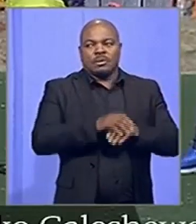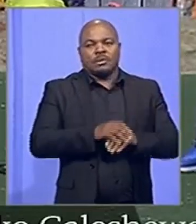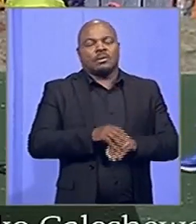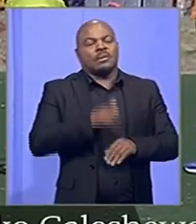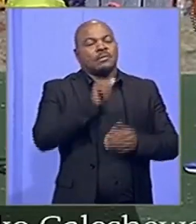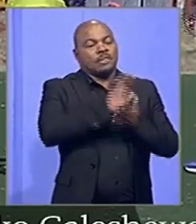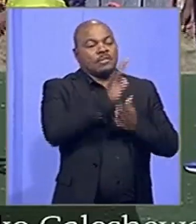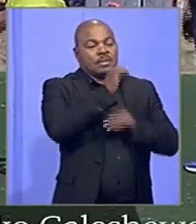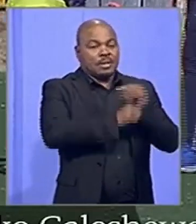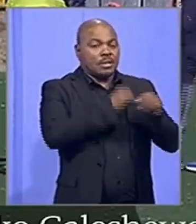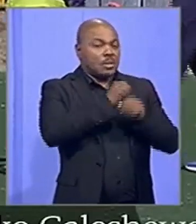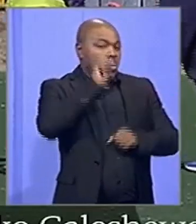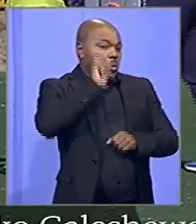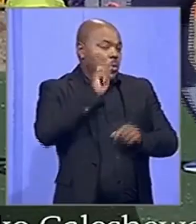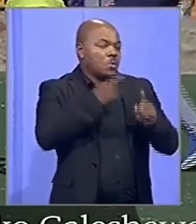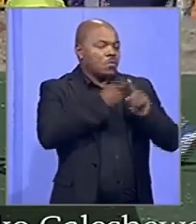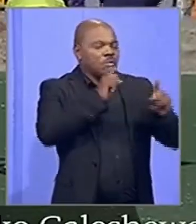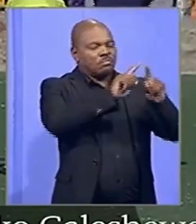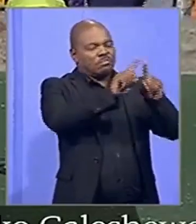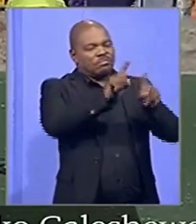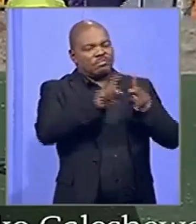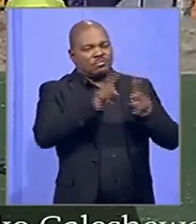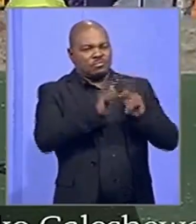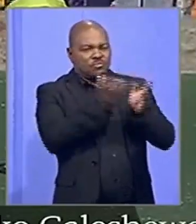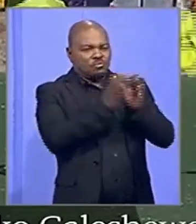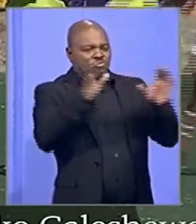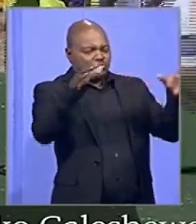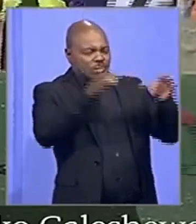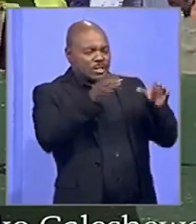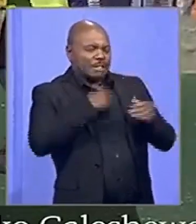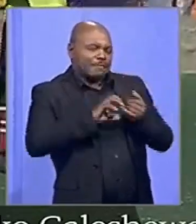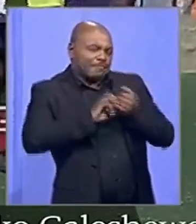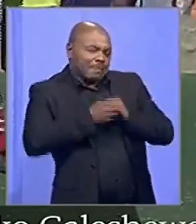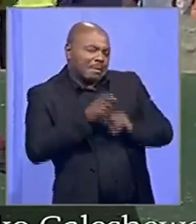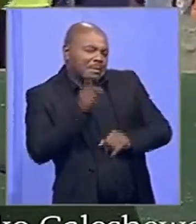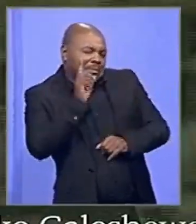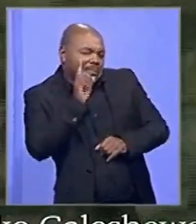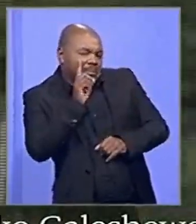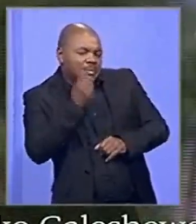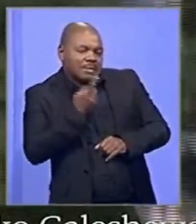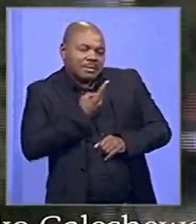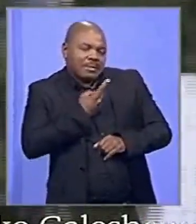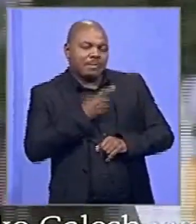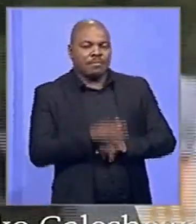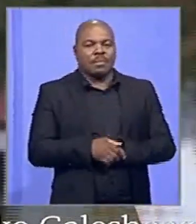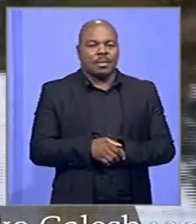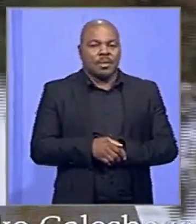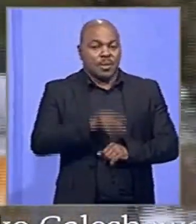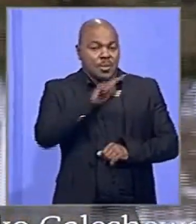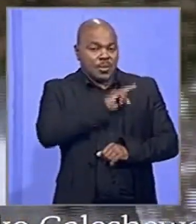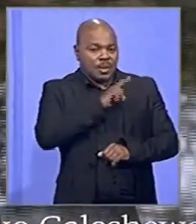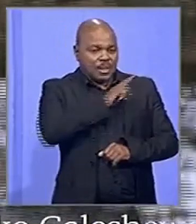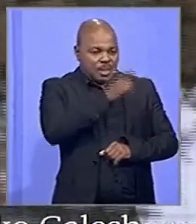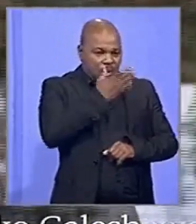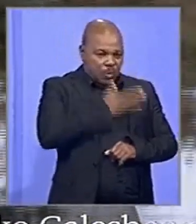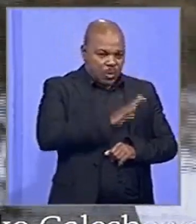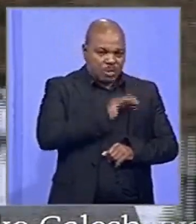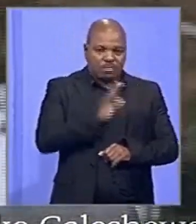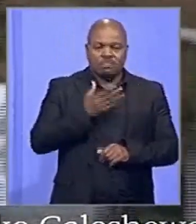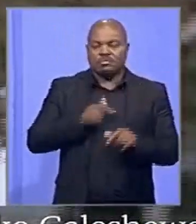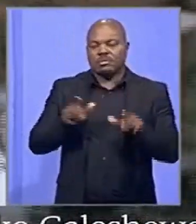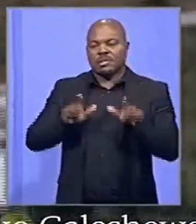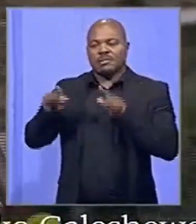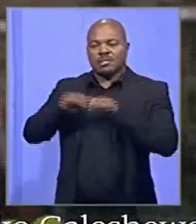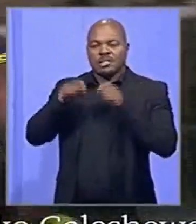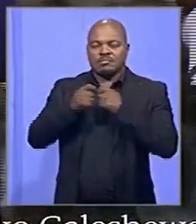15 ho tswa dikolong tse fapaneng tse ileng tsa leka lehlonolo la tsona. mona e le hore e be karolo ya sehlopha sa bolo